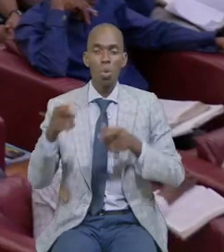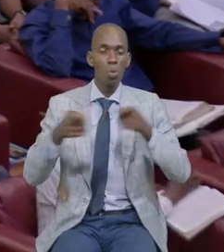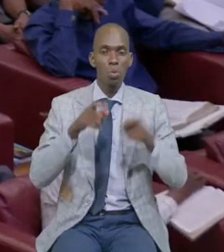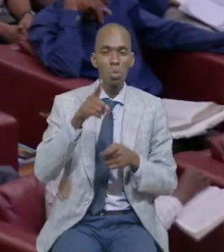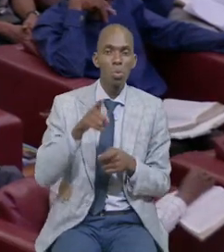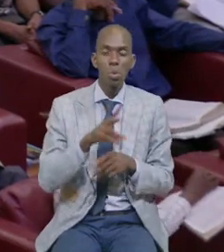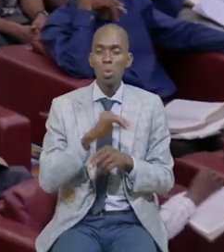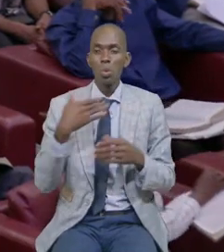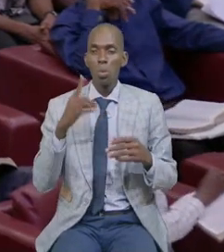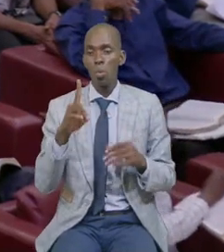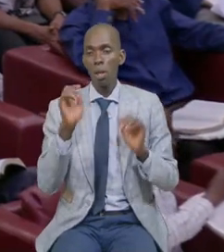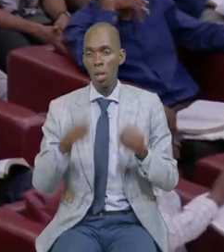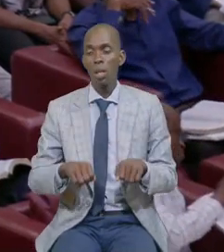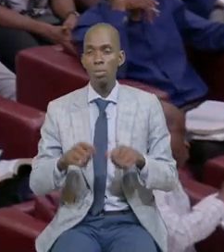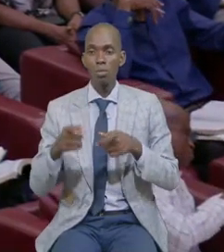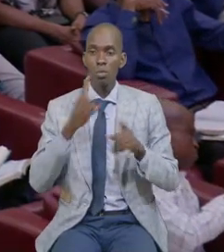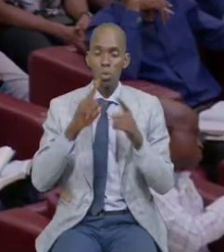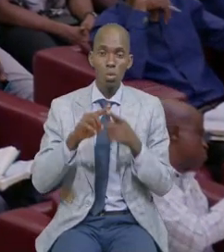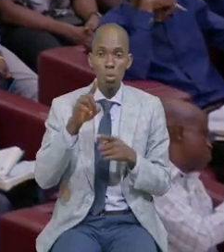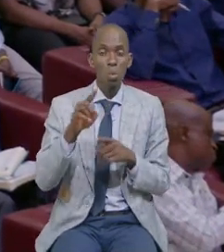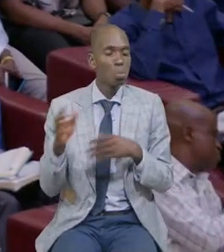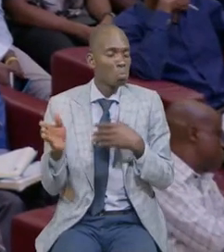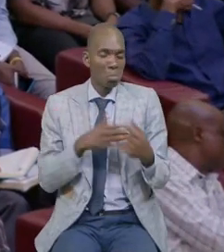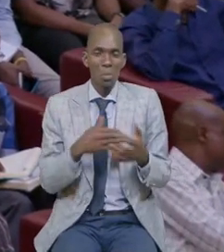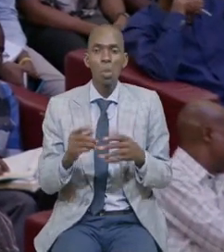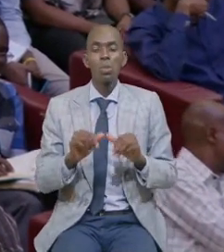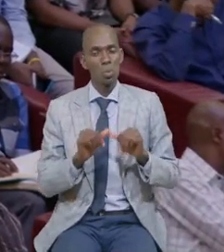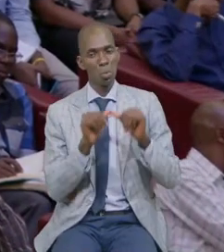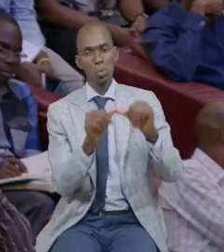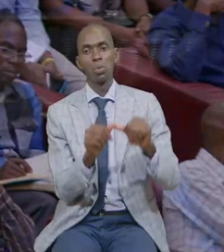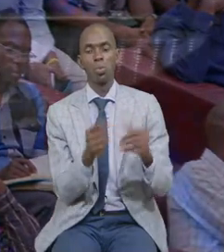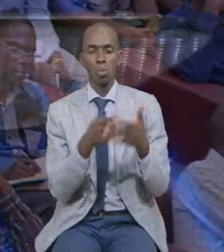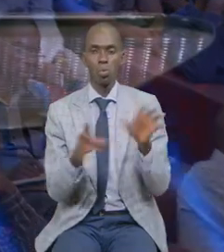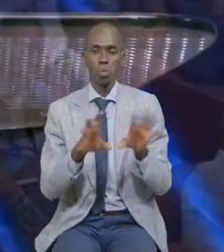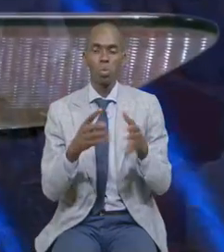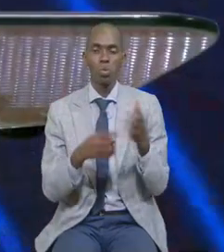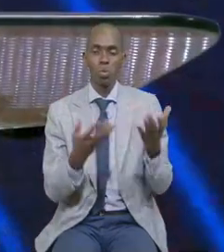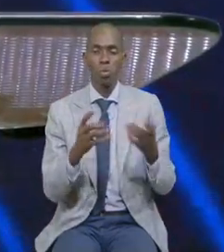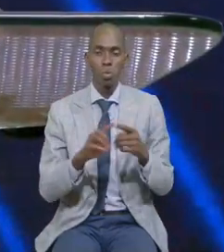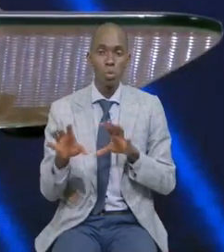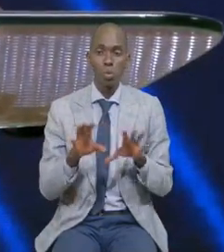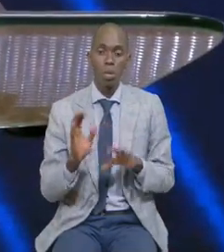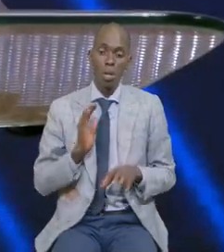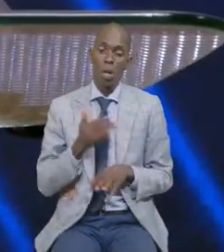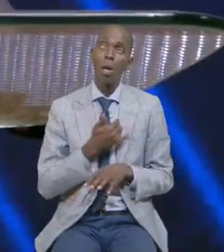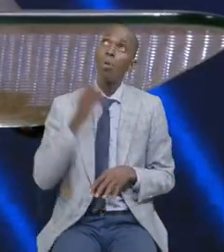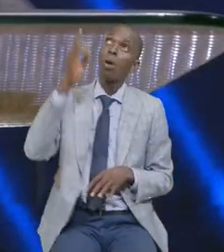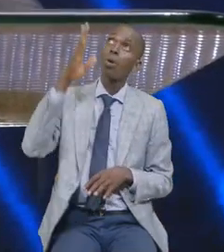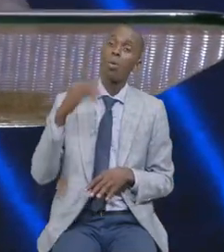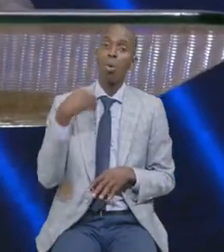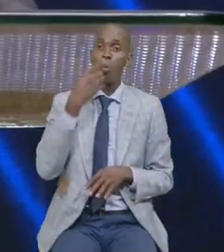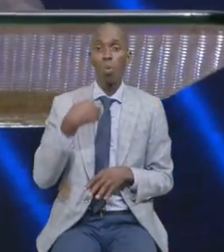talk to you, but all the same, go ahead. If it be so, our God whom we serve